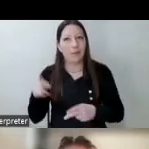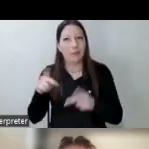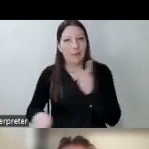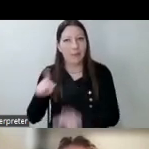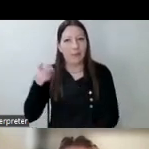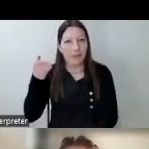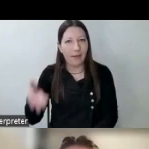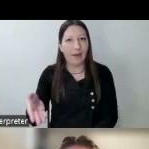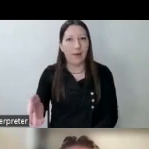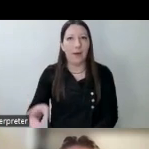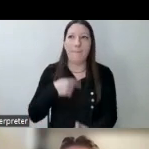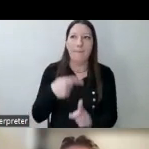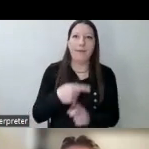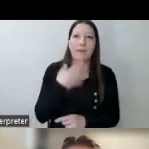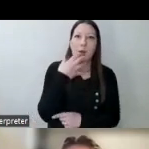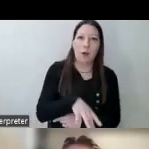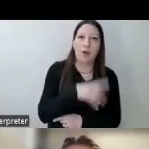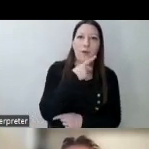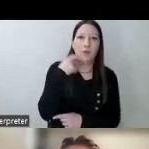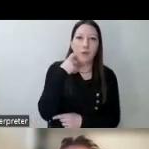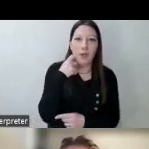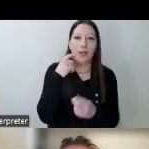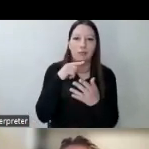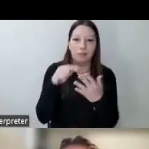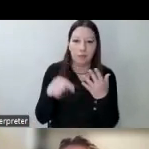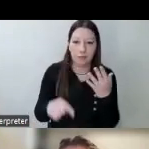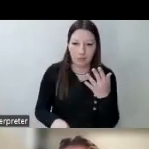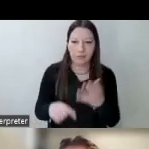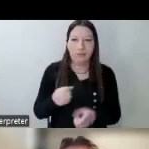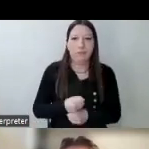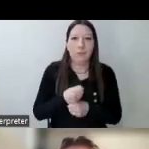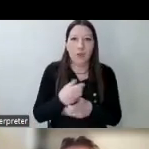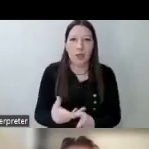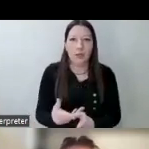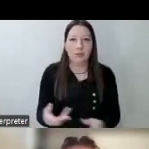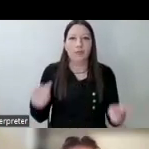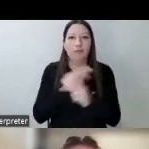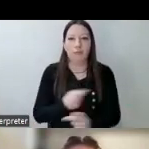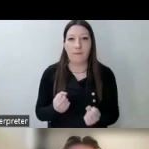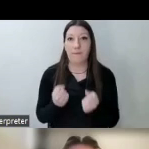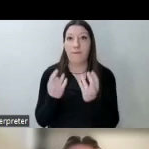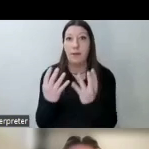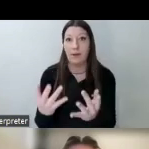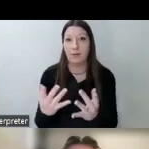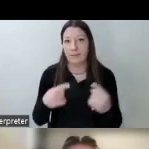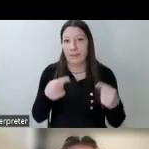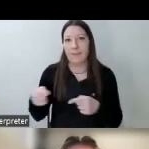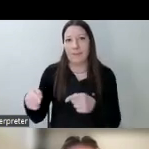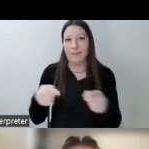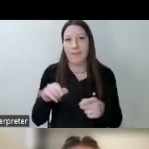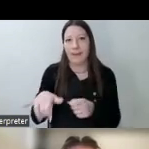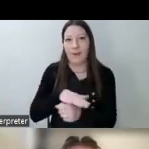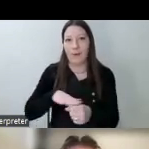created a perfect storm, and in turn, a perfect opportunity for fires to thrive in the area. In May